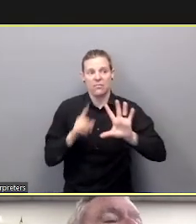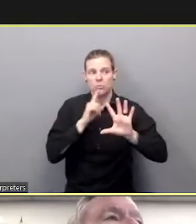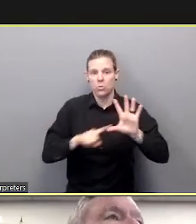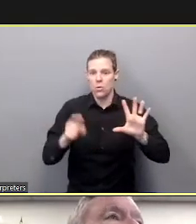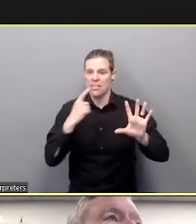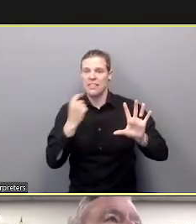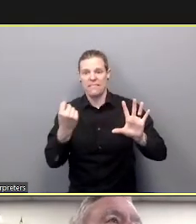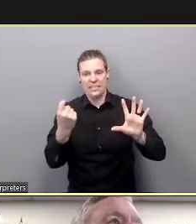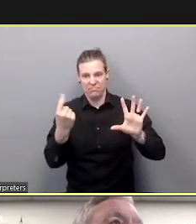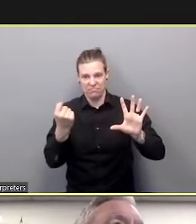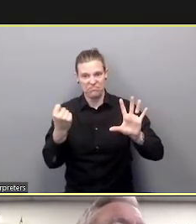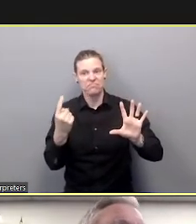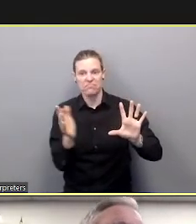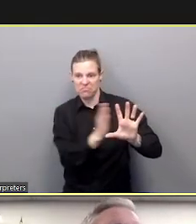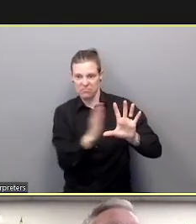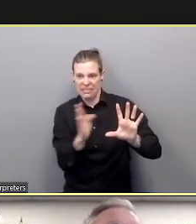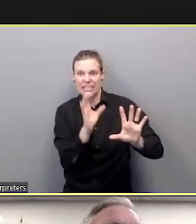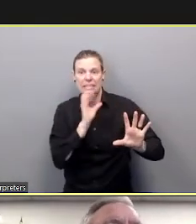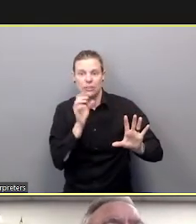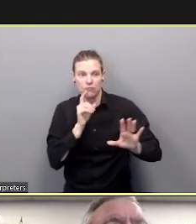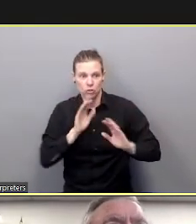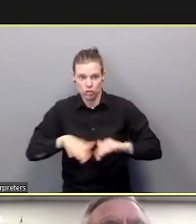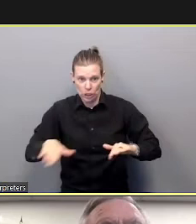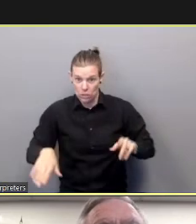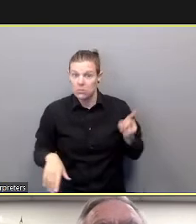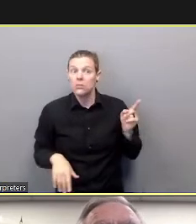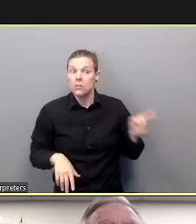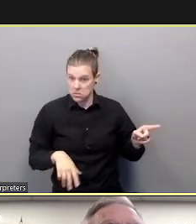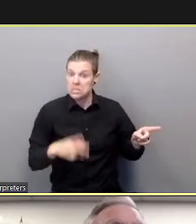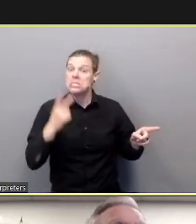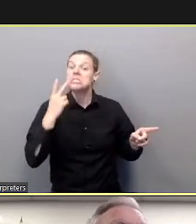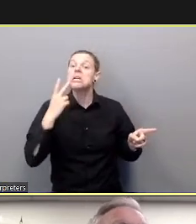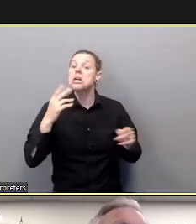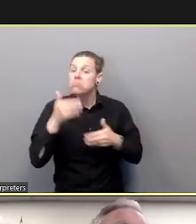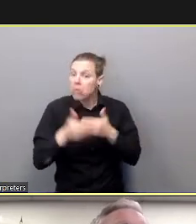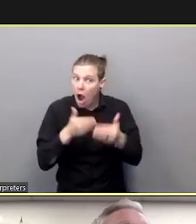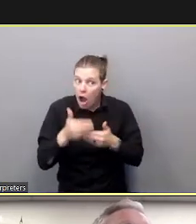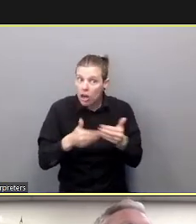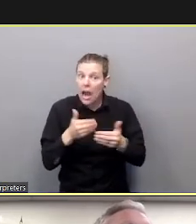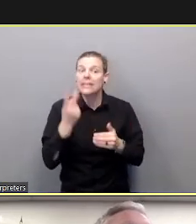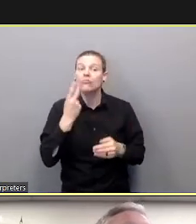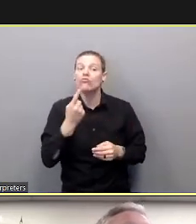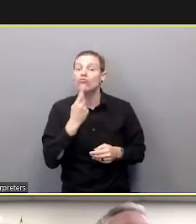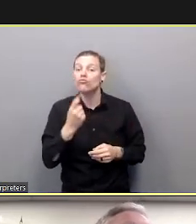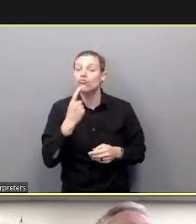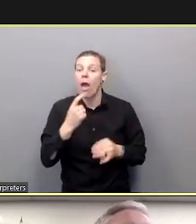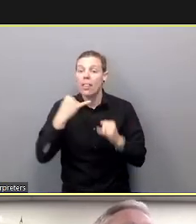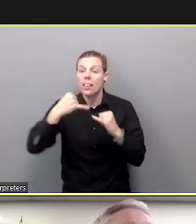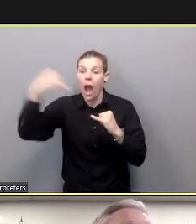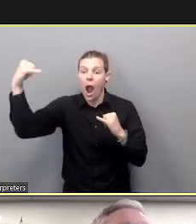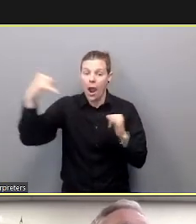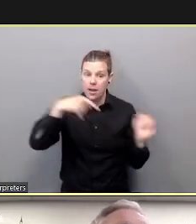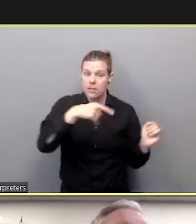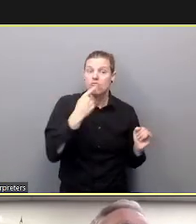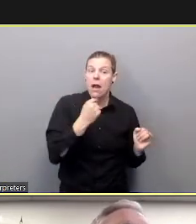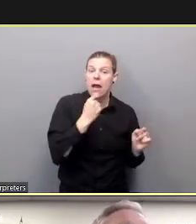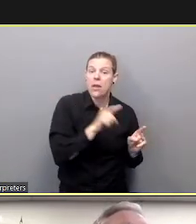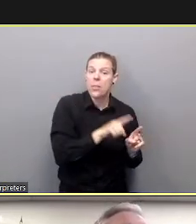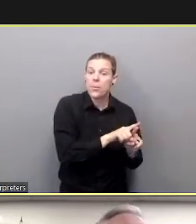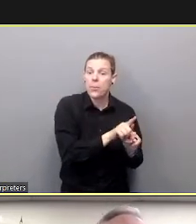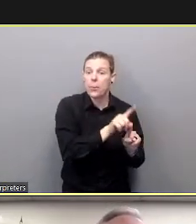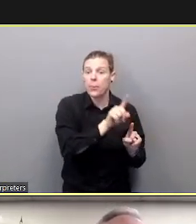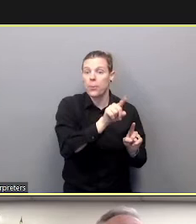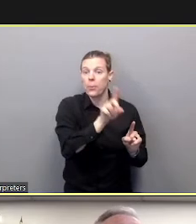is our progress. So the red line is the rate of uptake